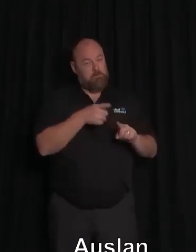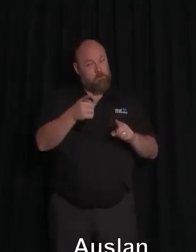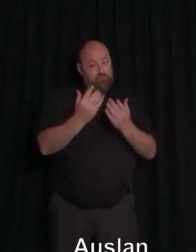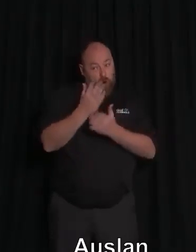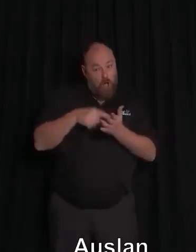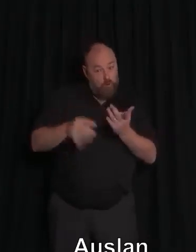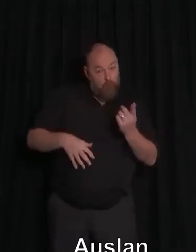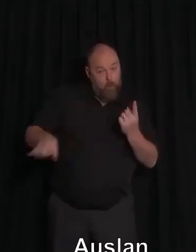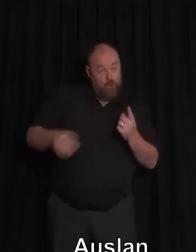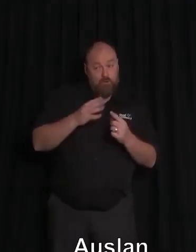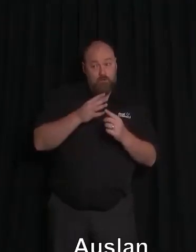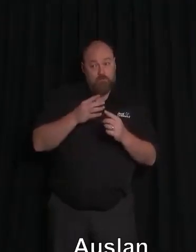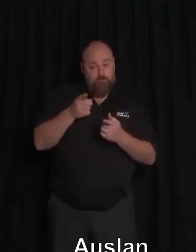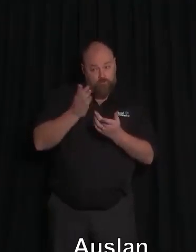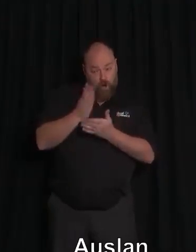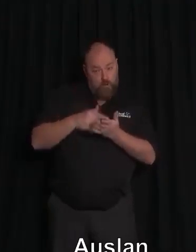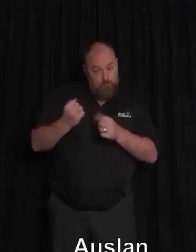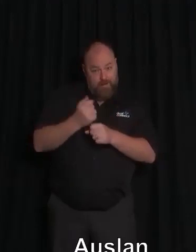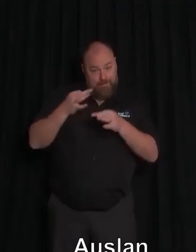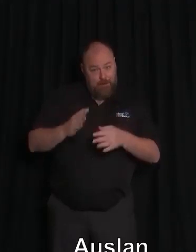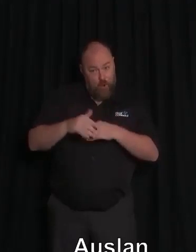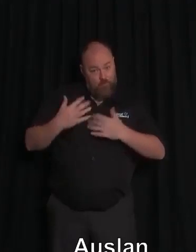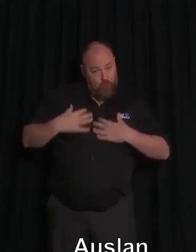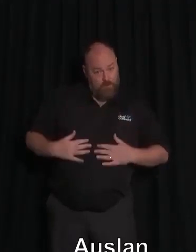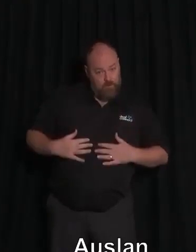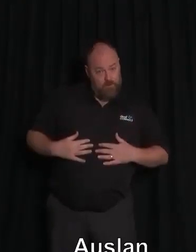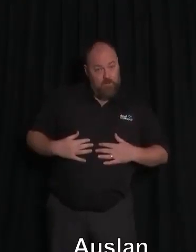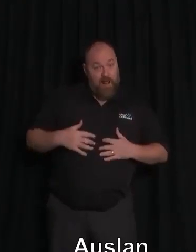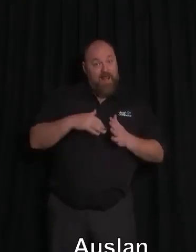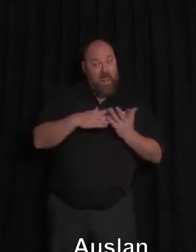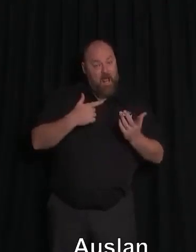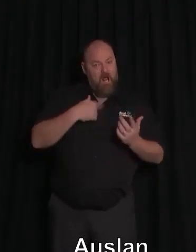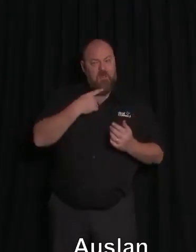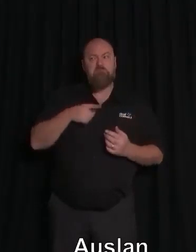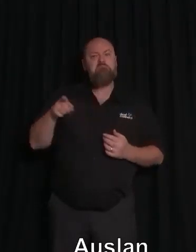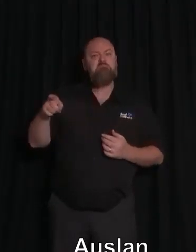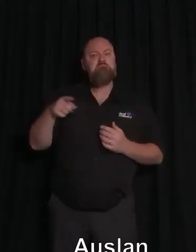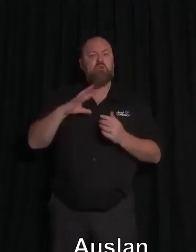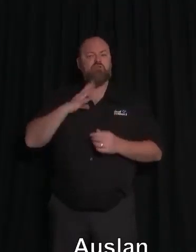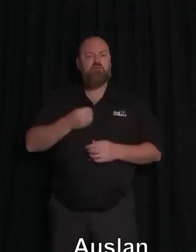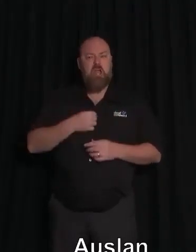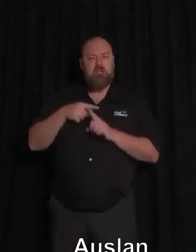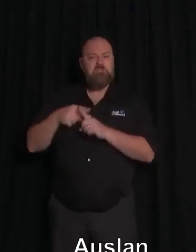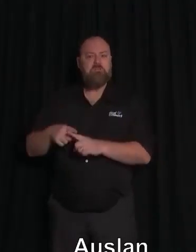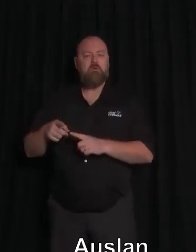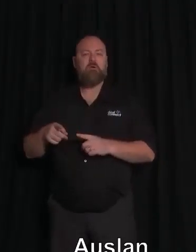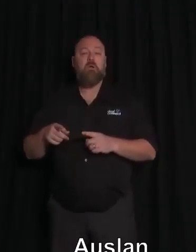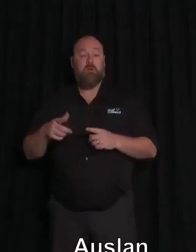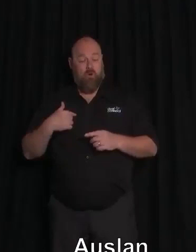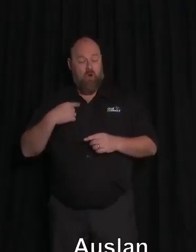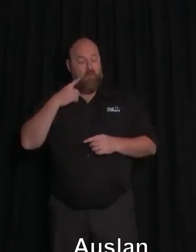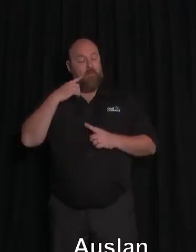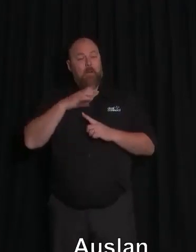reproductive health and rights, and now as well questioning the rights of trans persons. And it's important to distinguish